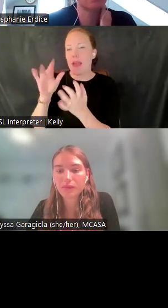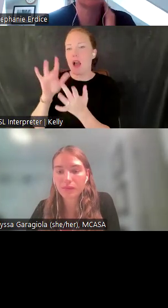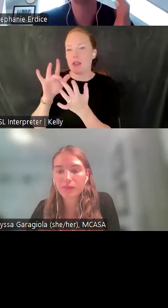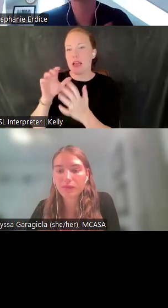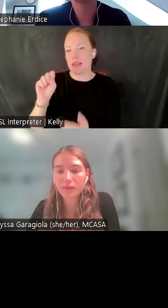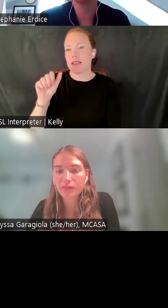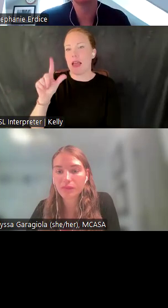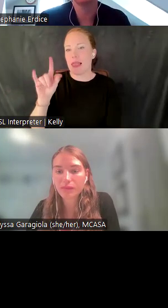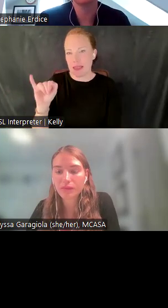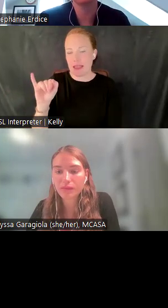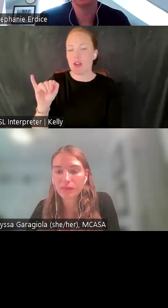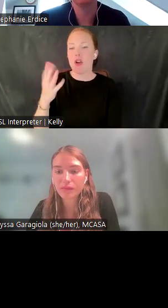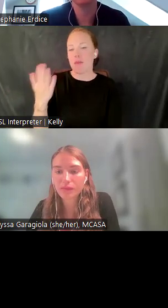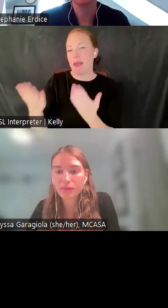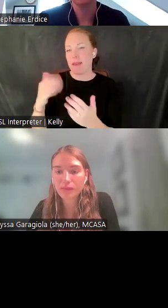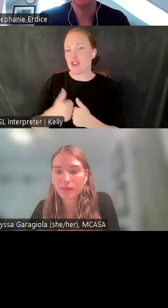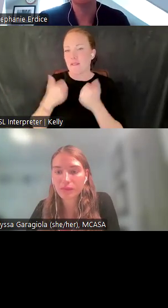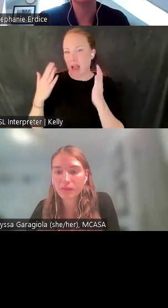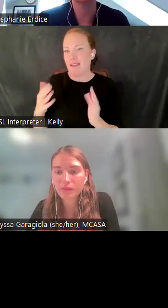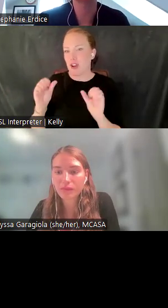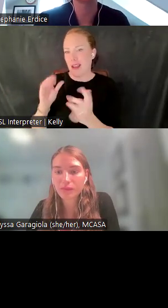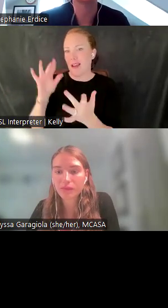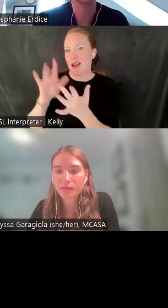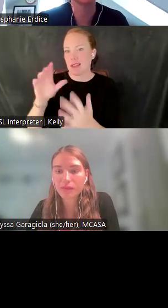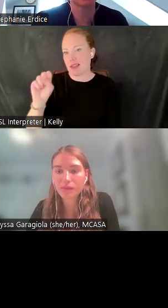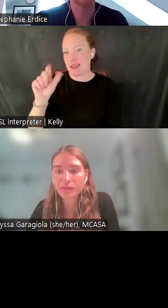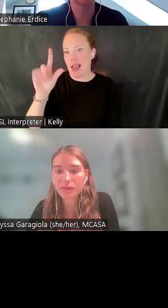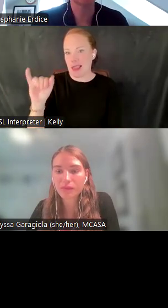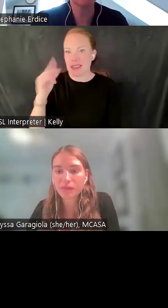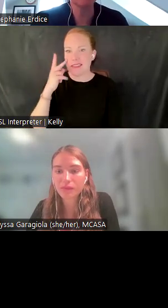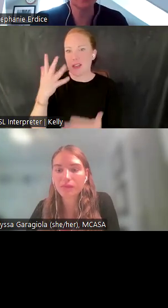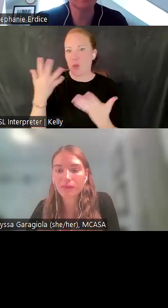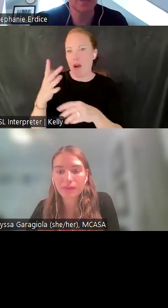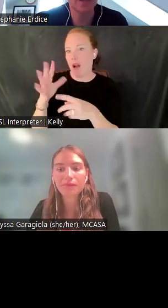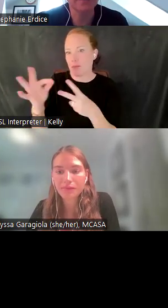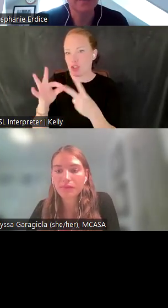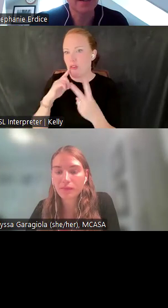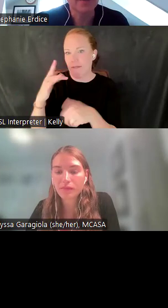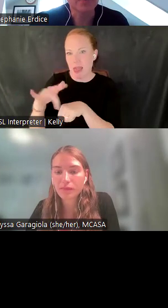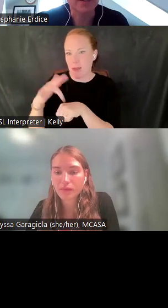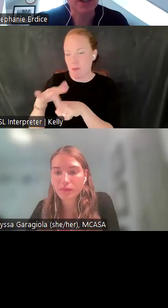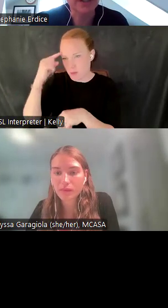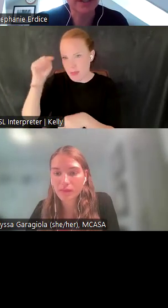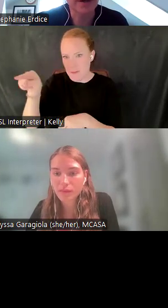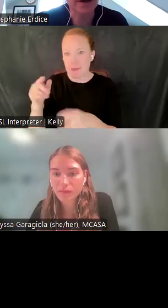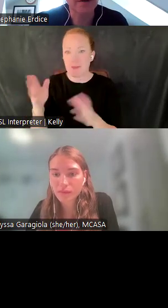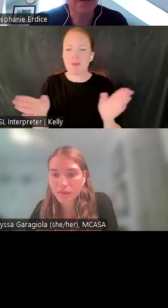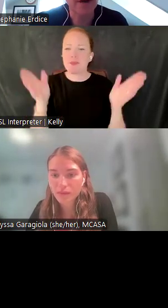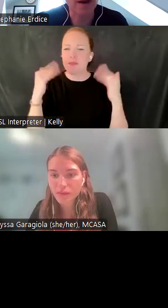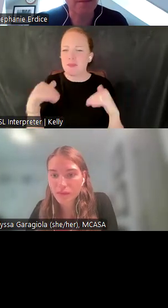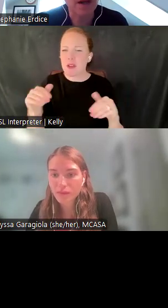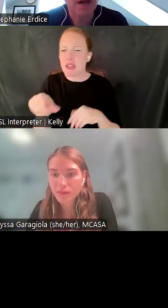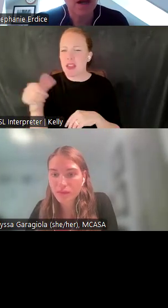SALI or have the survivor contact SALI to see what their options are. And then there was a question